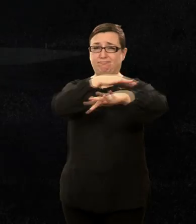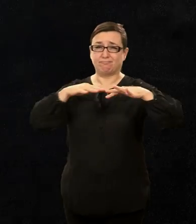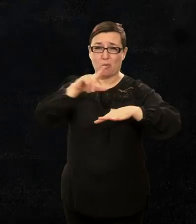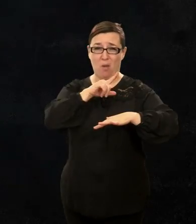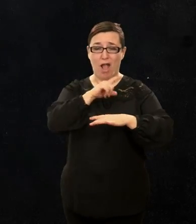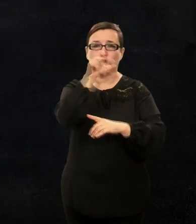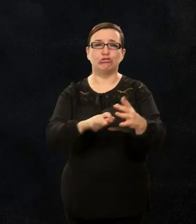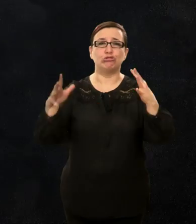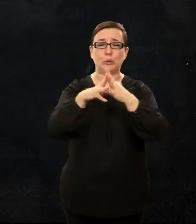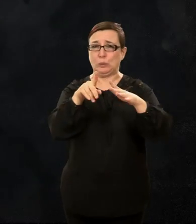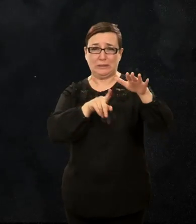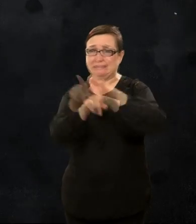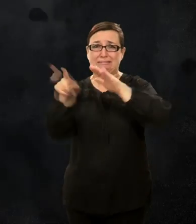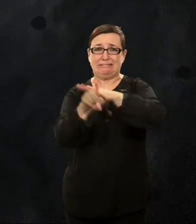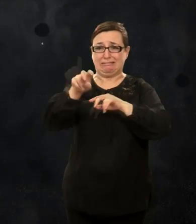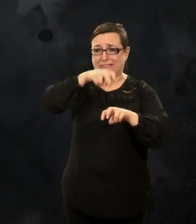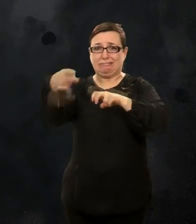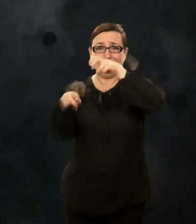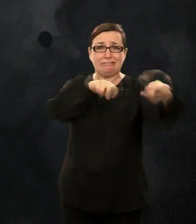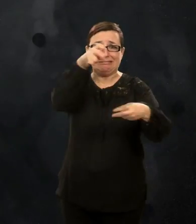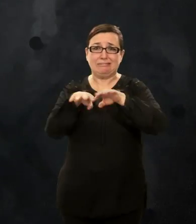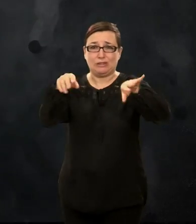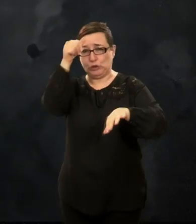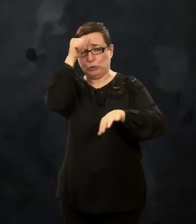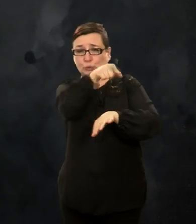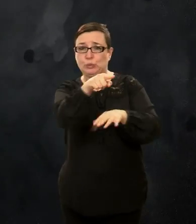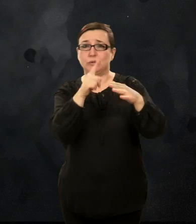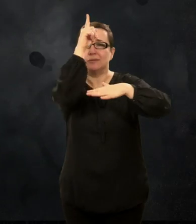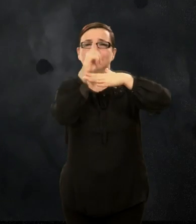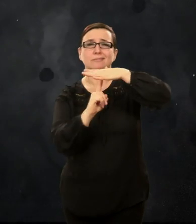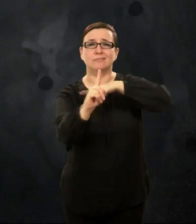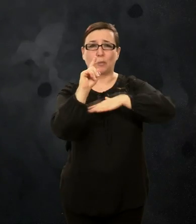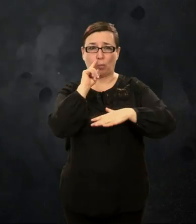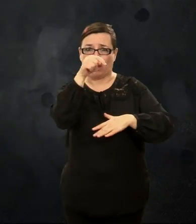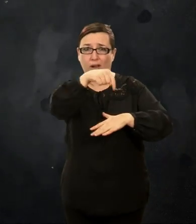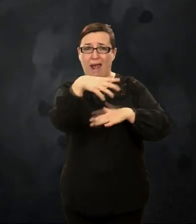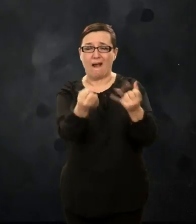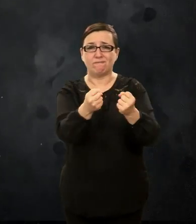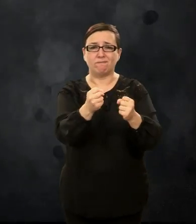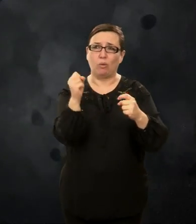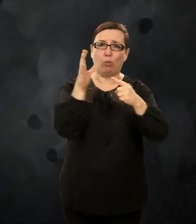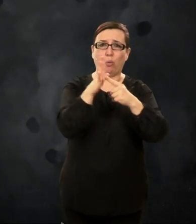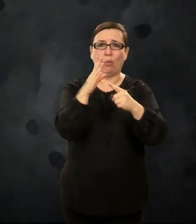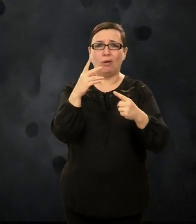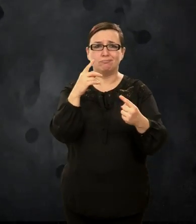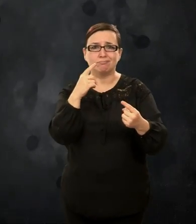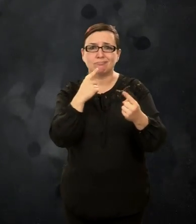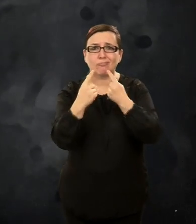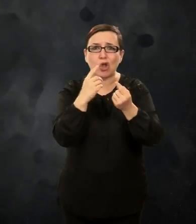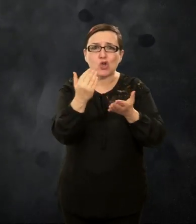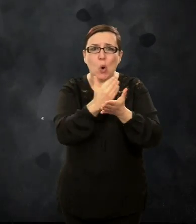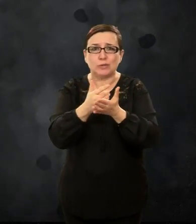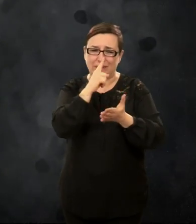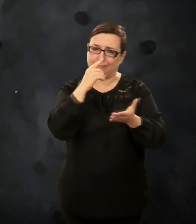Chaotic scenes unfold as the enemy crew start to abandon ship. Knowing the U-boat could contain vital intelligence which could be